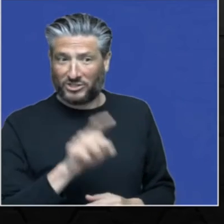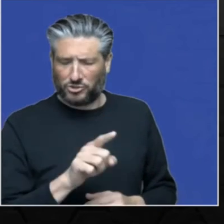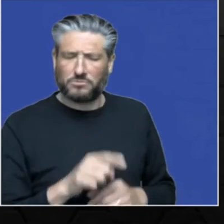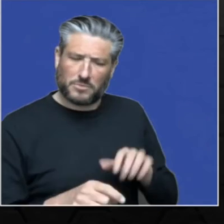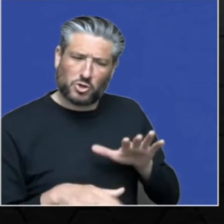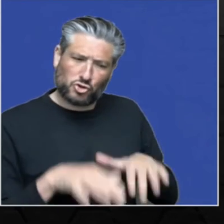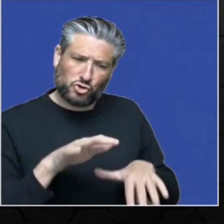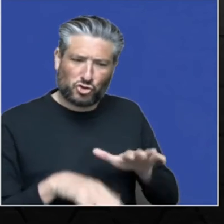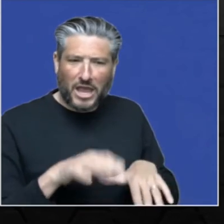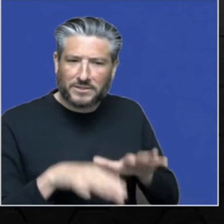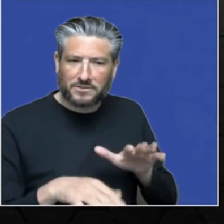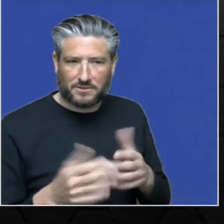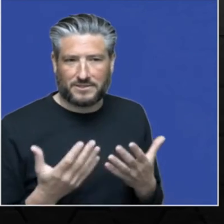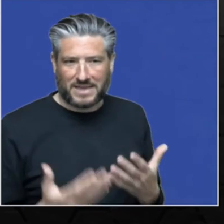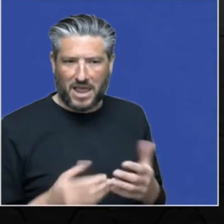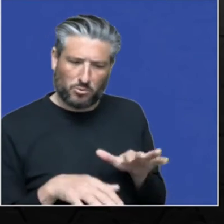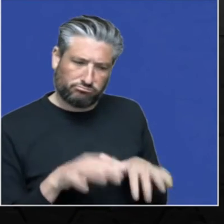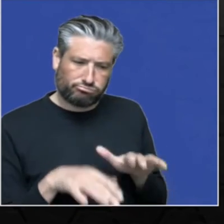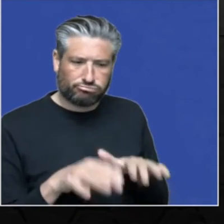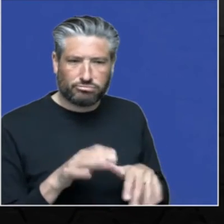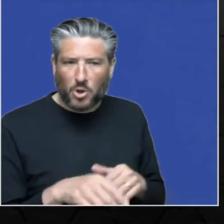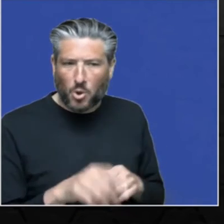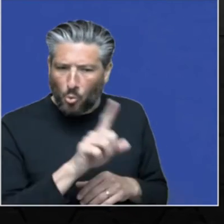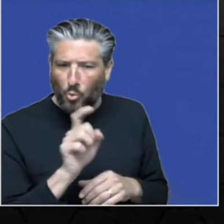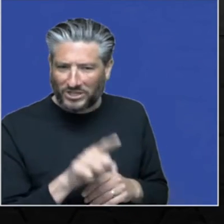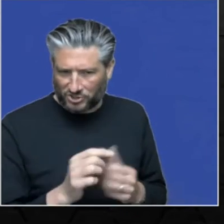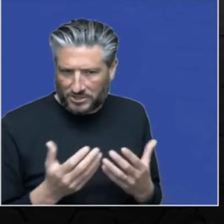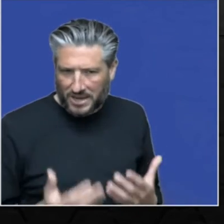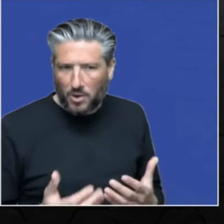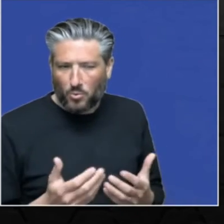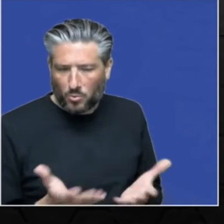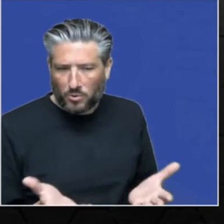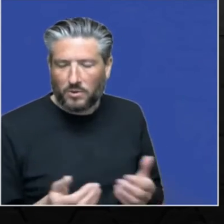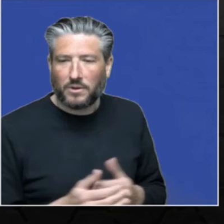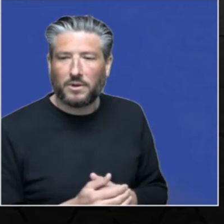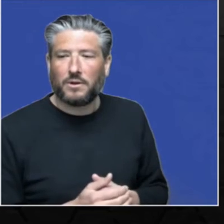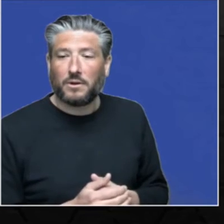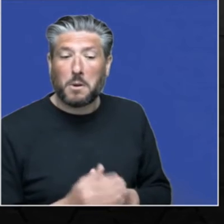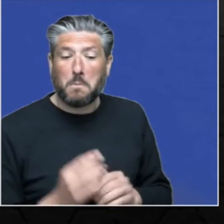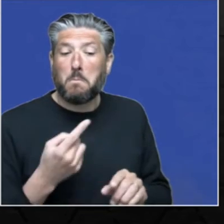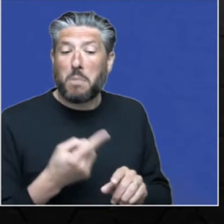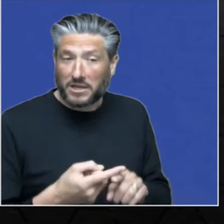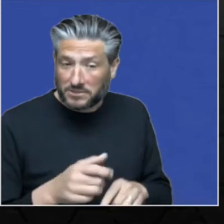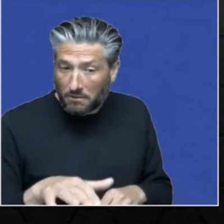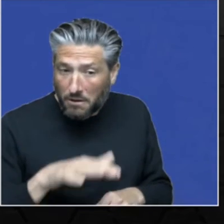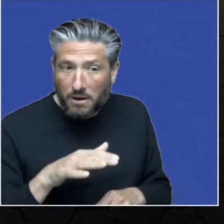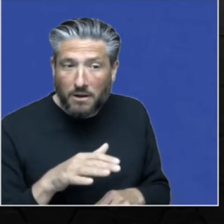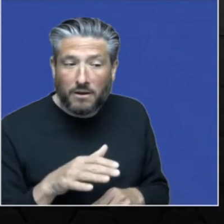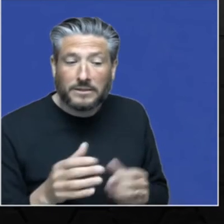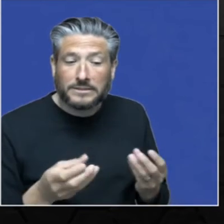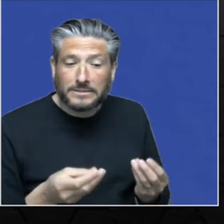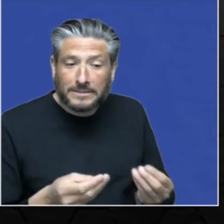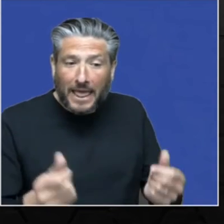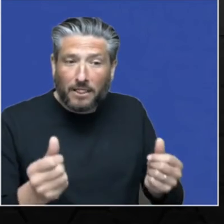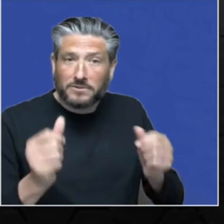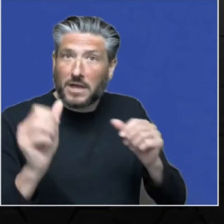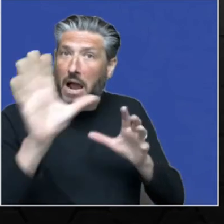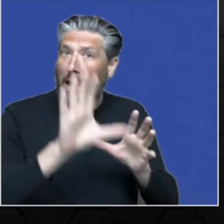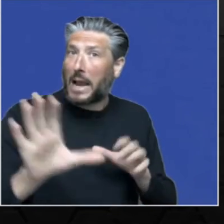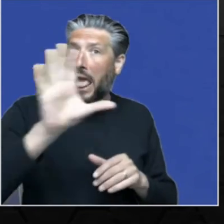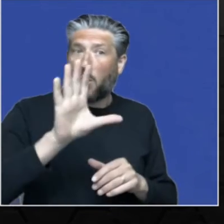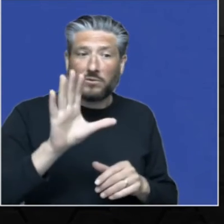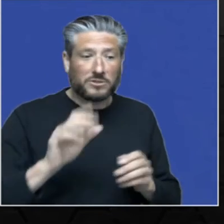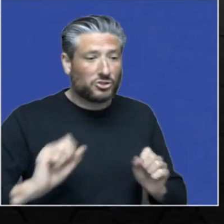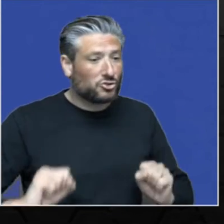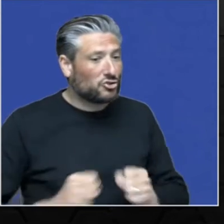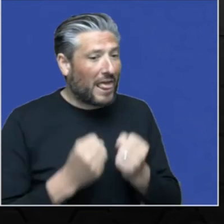to answer those. And I also want to remind you all of the Cloud Skills Challenge if you're just joining with us. So the Cloud Skills Challenge, you can see the link for that in the